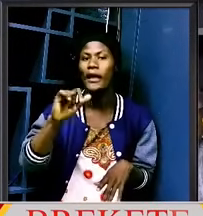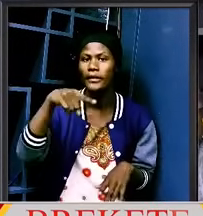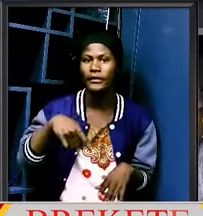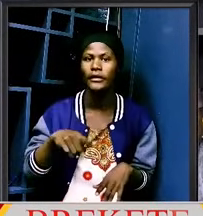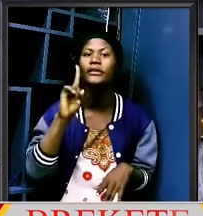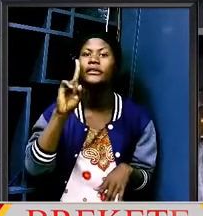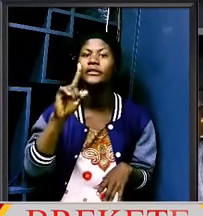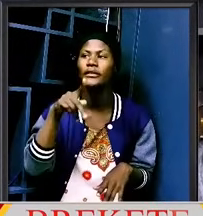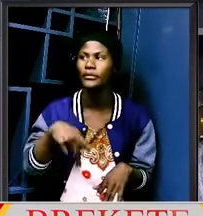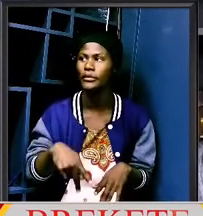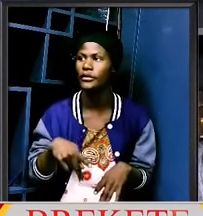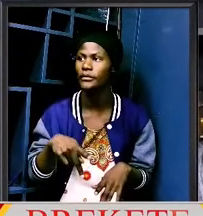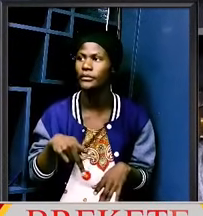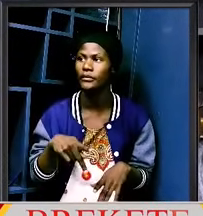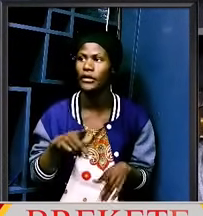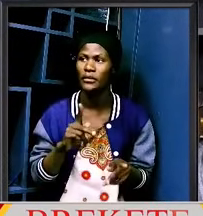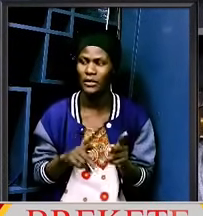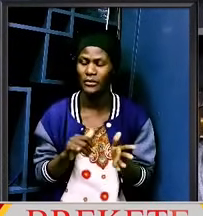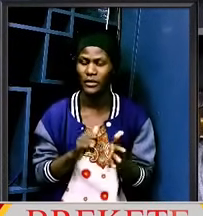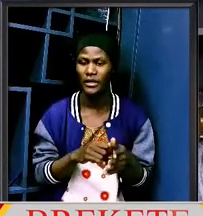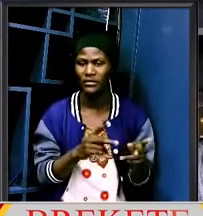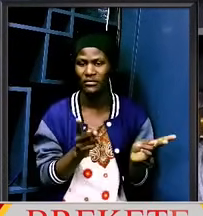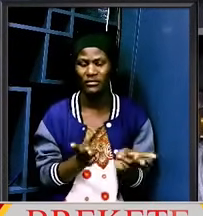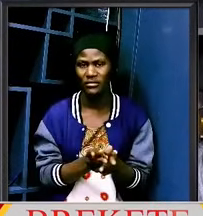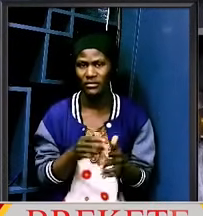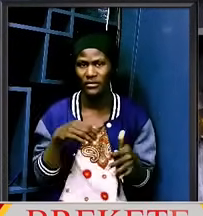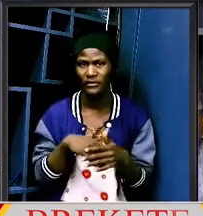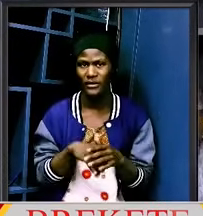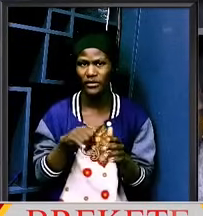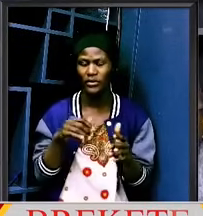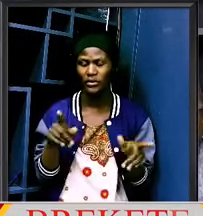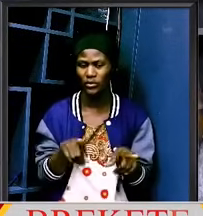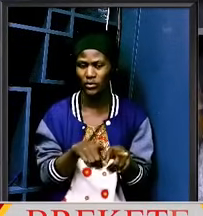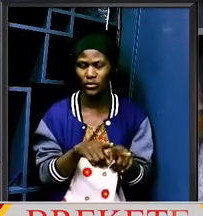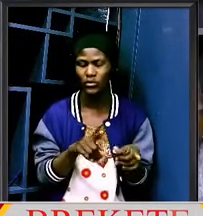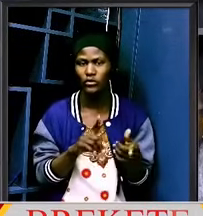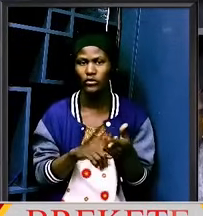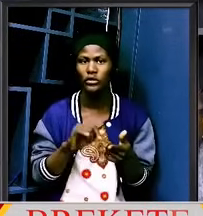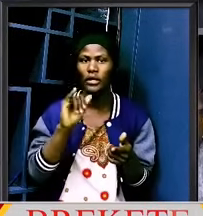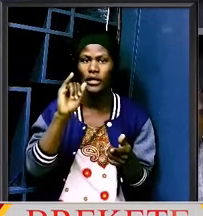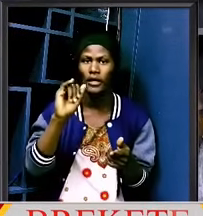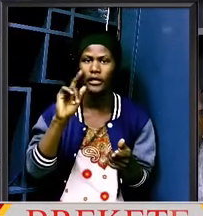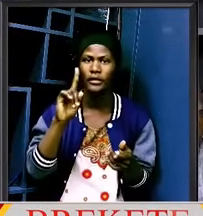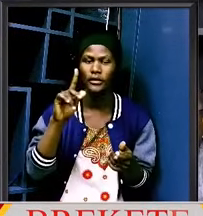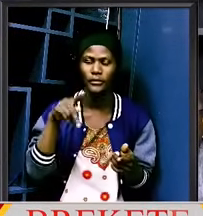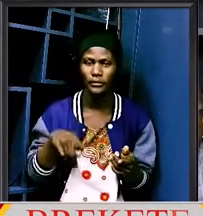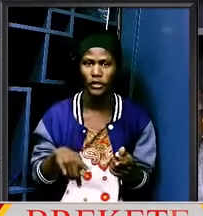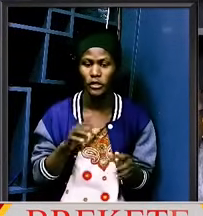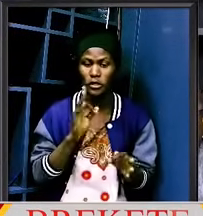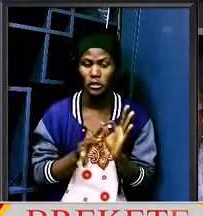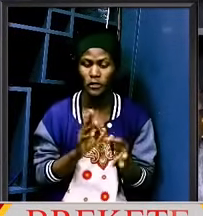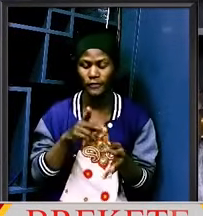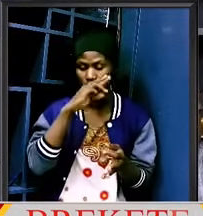people where they live around IDP. All this zone one and the rest. If they go thief your thing,